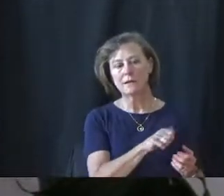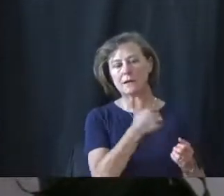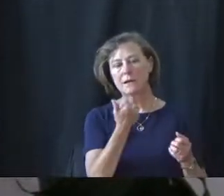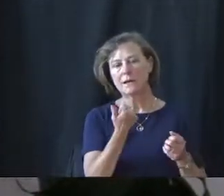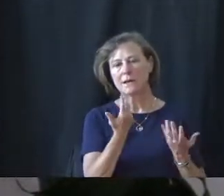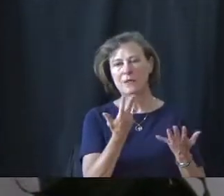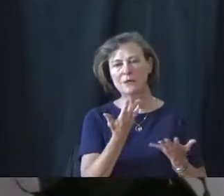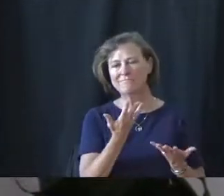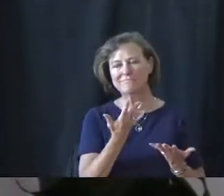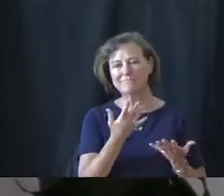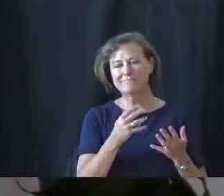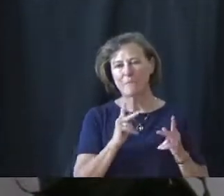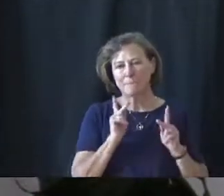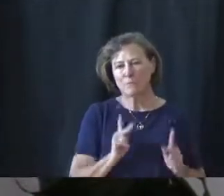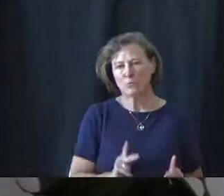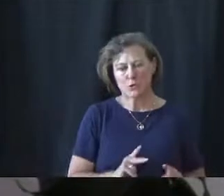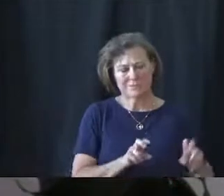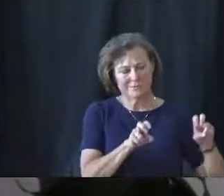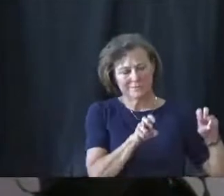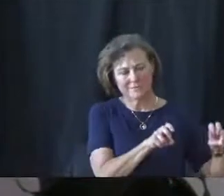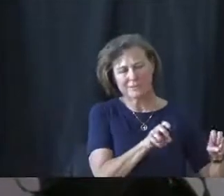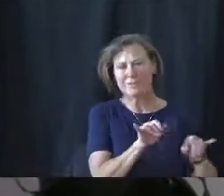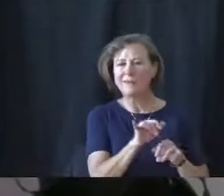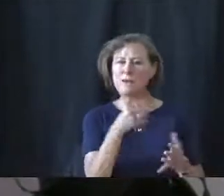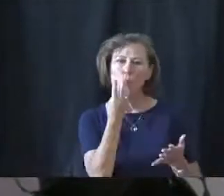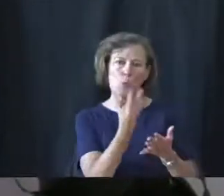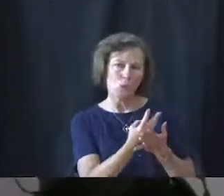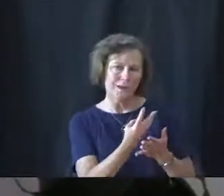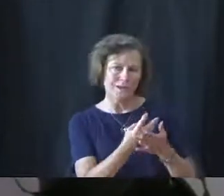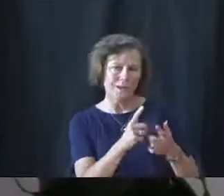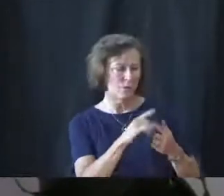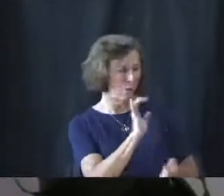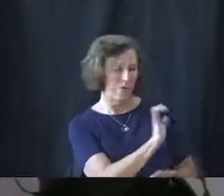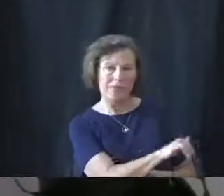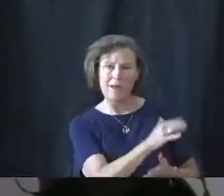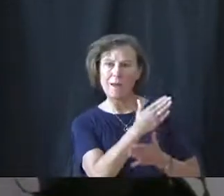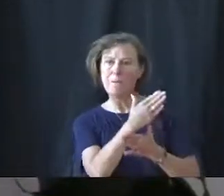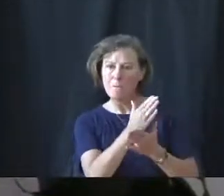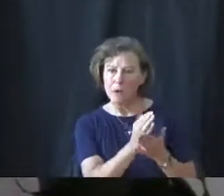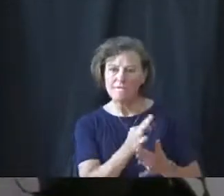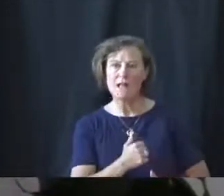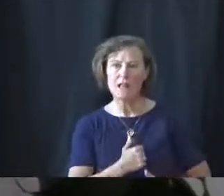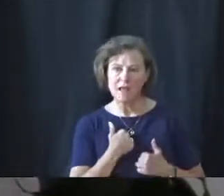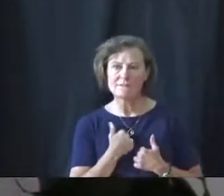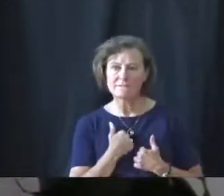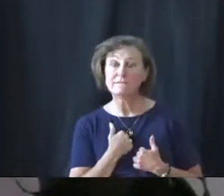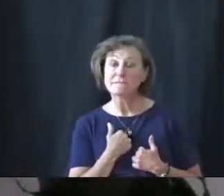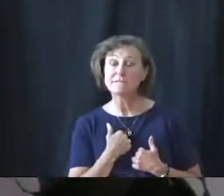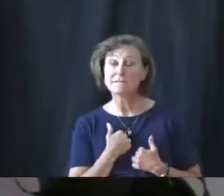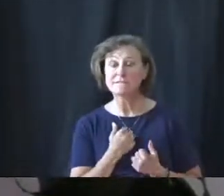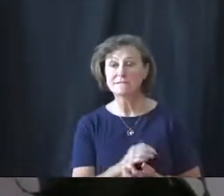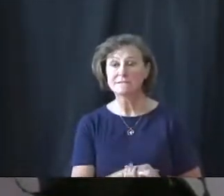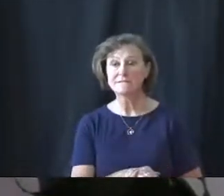presence, another witness to this part of life.